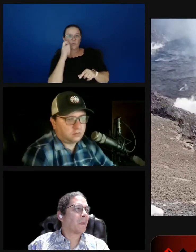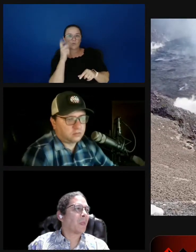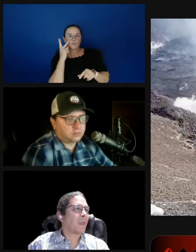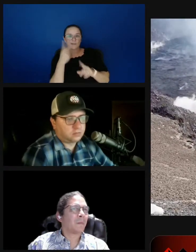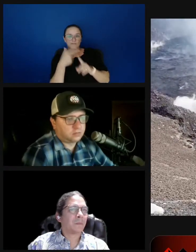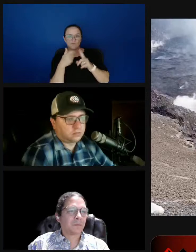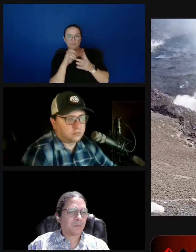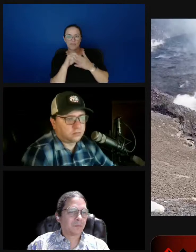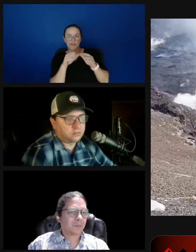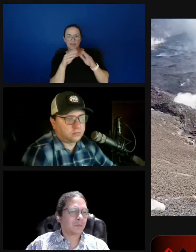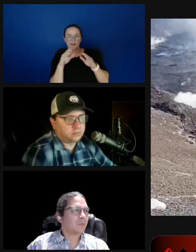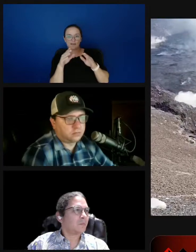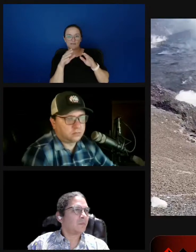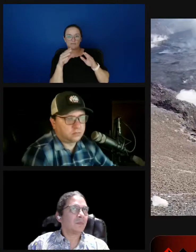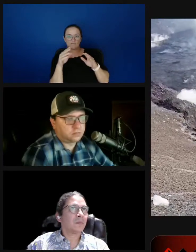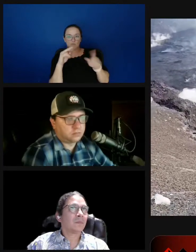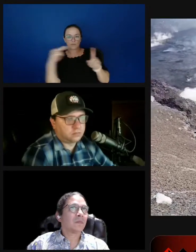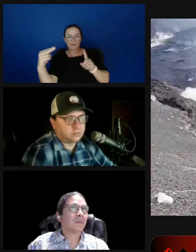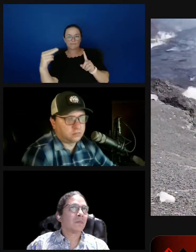angle.